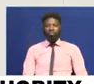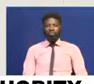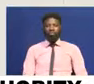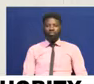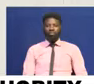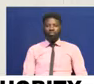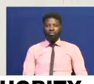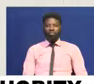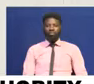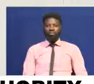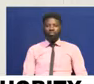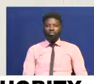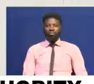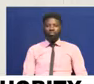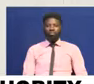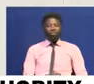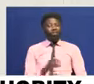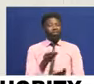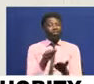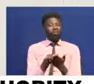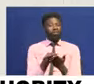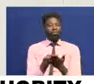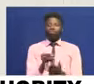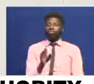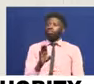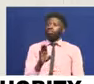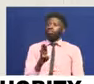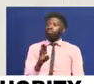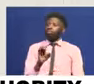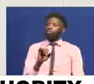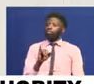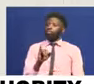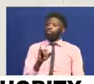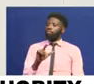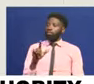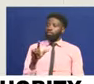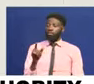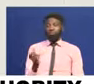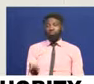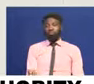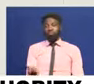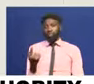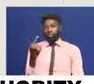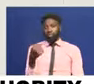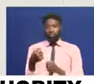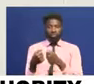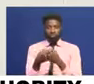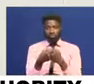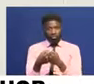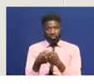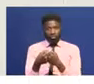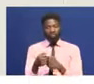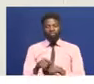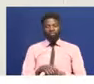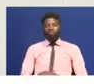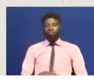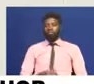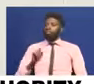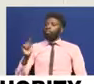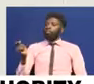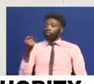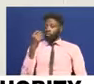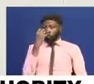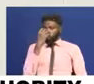has led to so many financial realities that we must live with, and President William Ruto has also been at